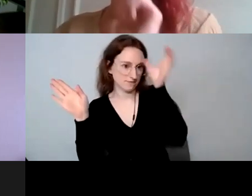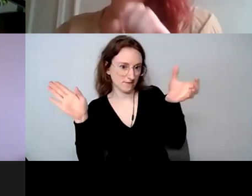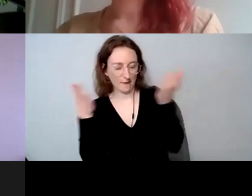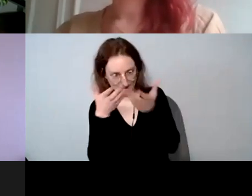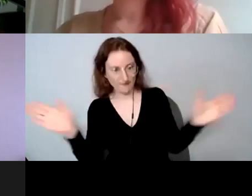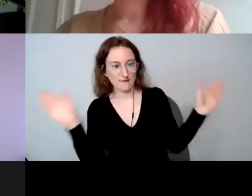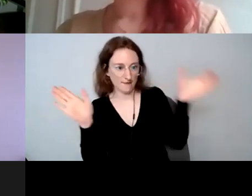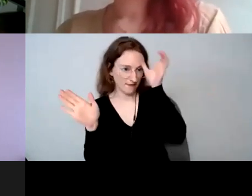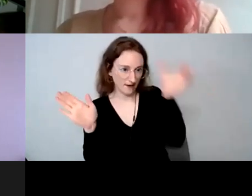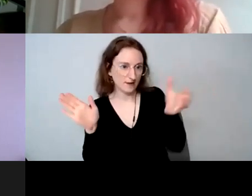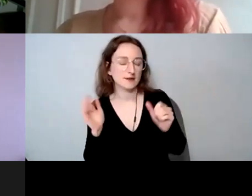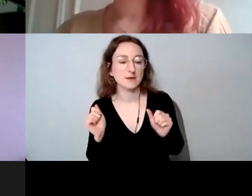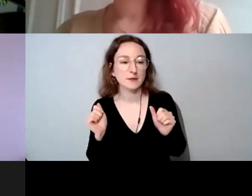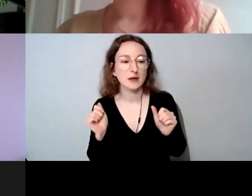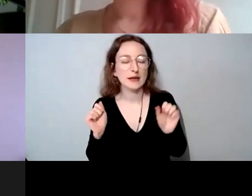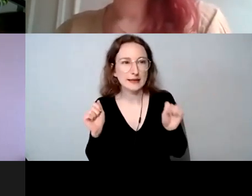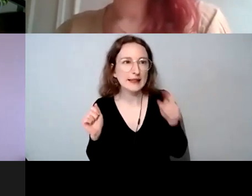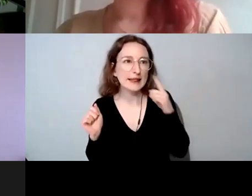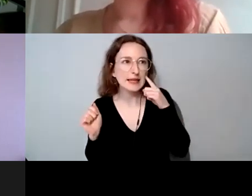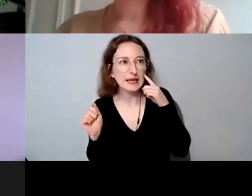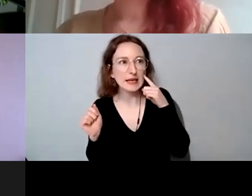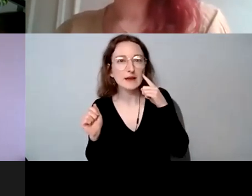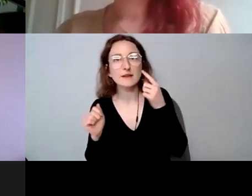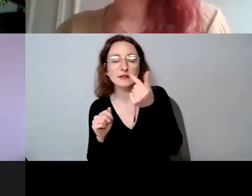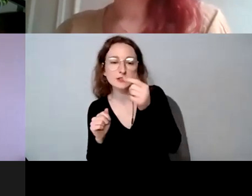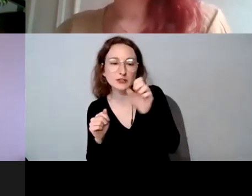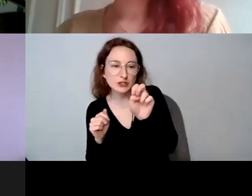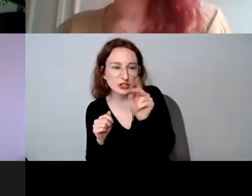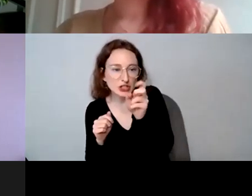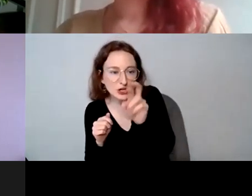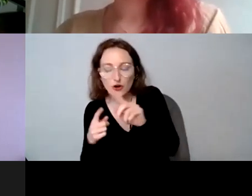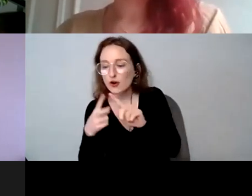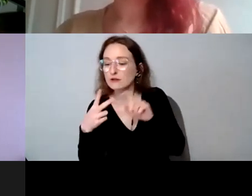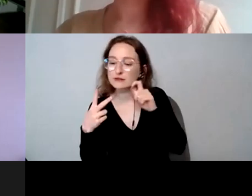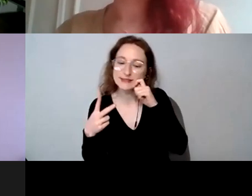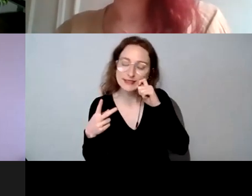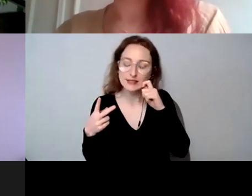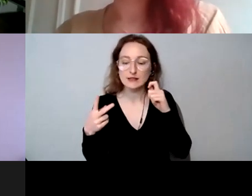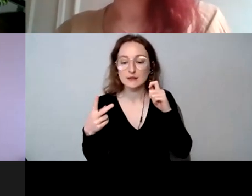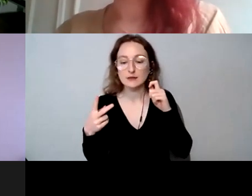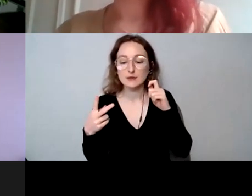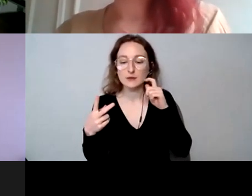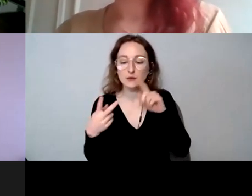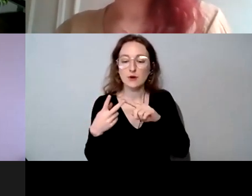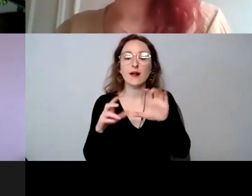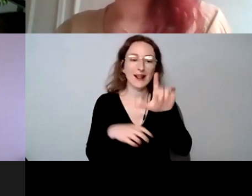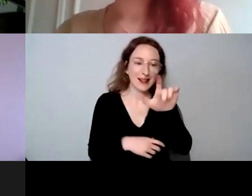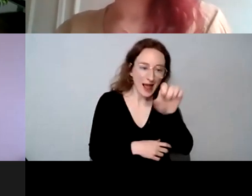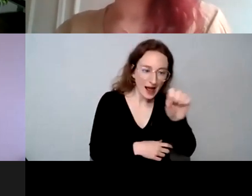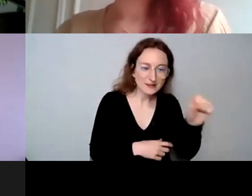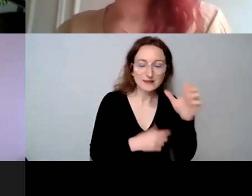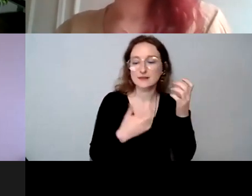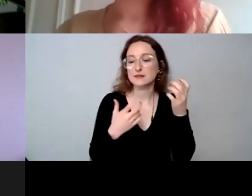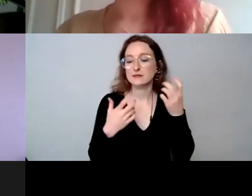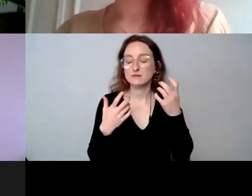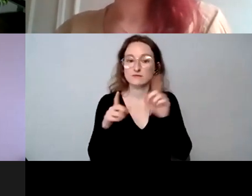expansive concept. We can think of gender inclusion, racial inclusion, class inclusion, inclusion in terms